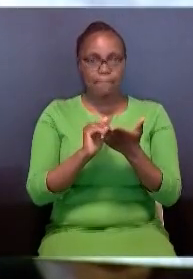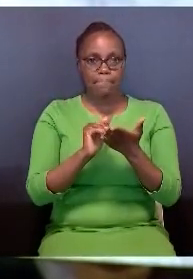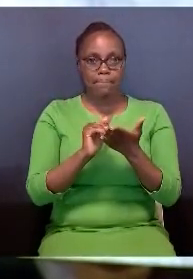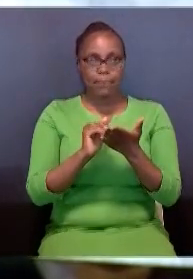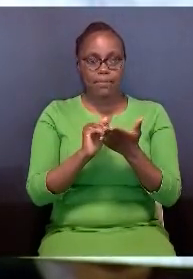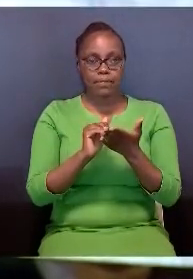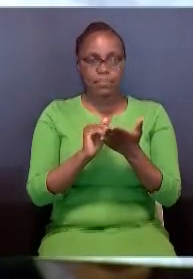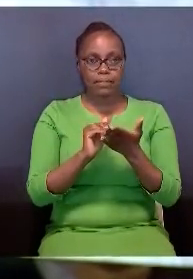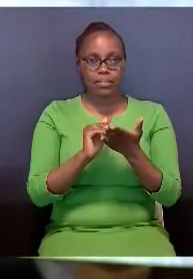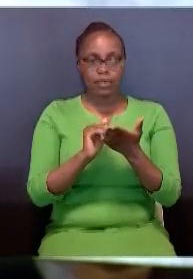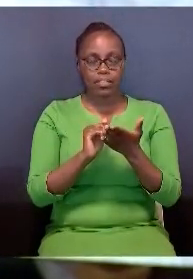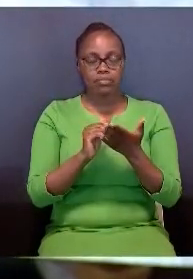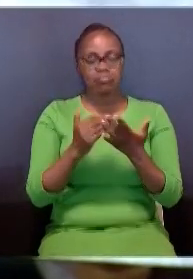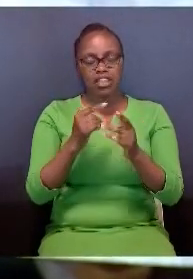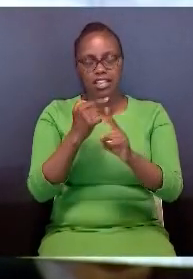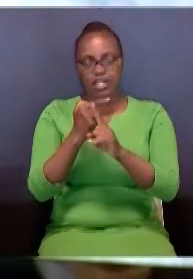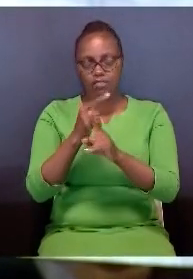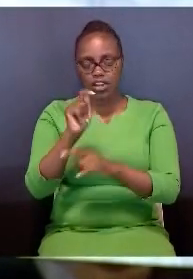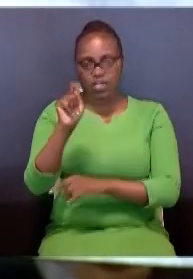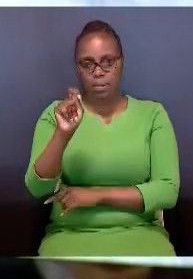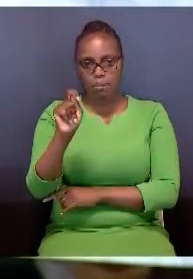the heads of state